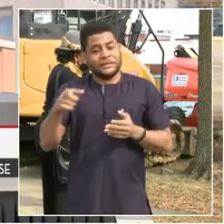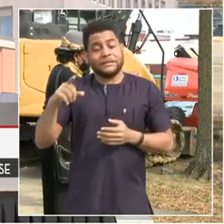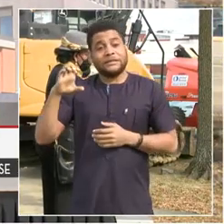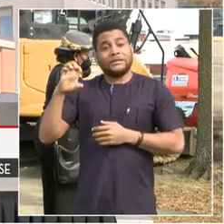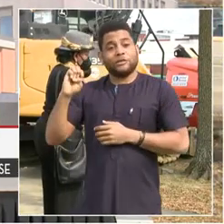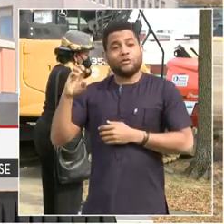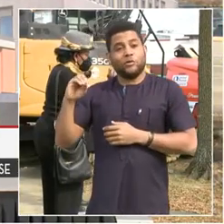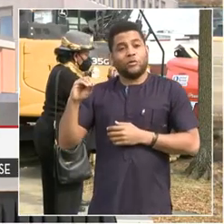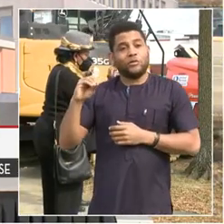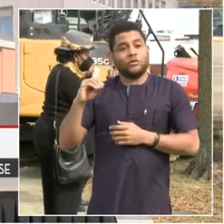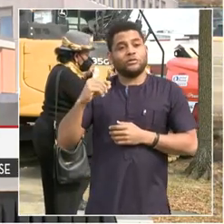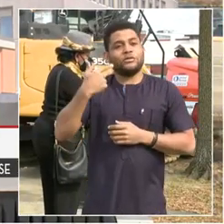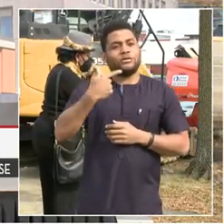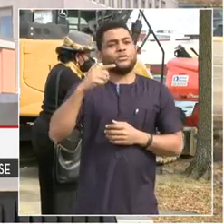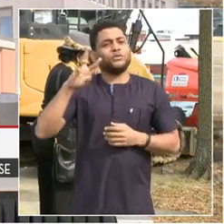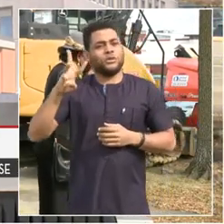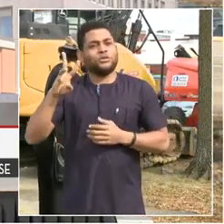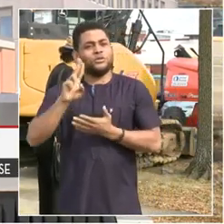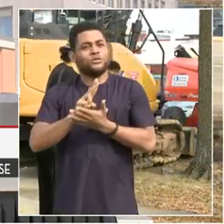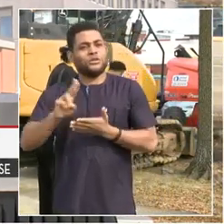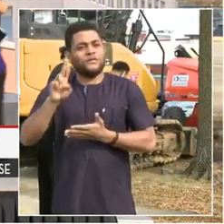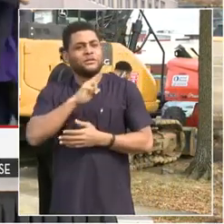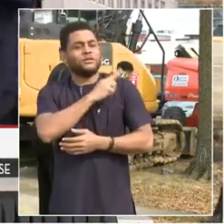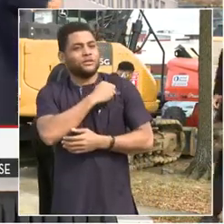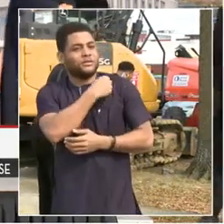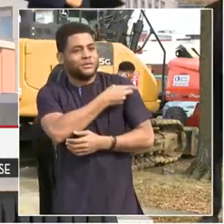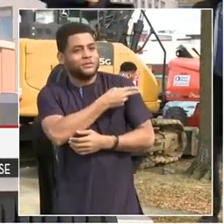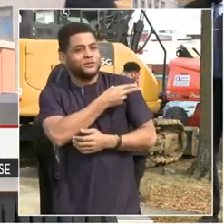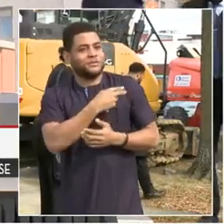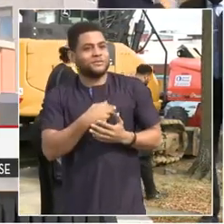Washington University Hospital.